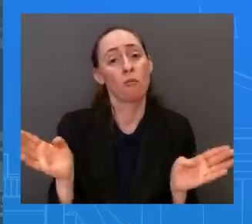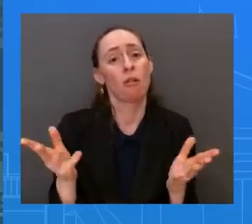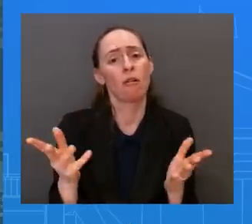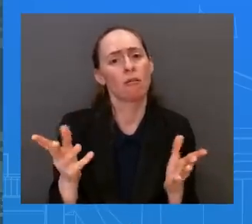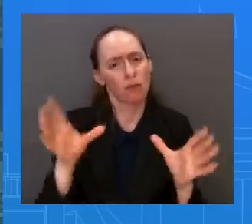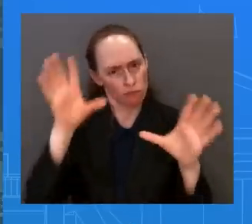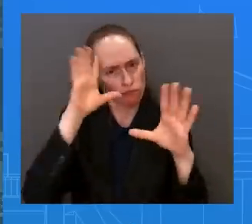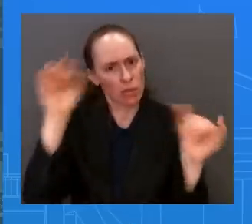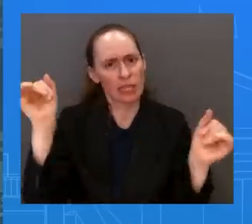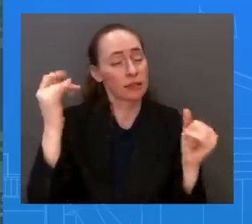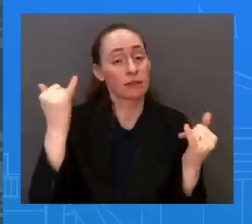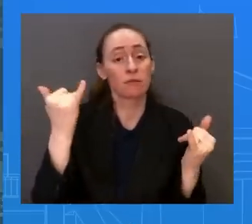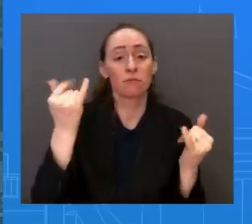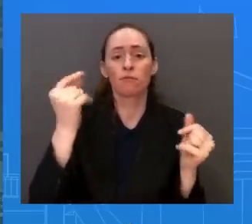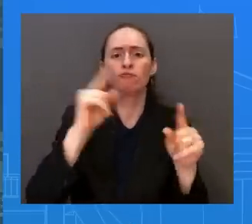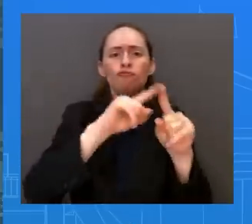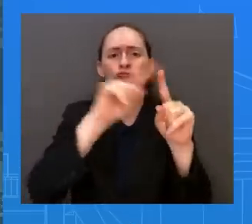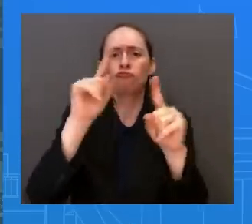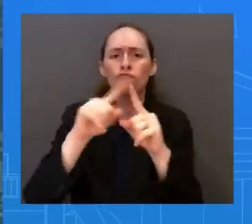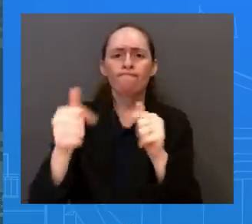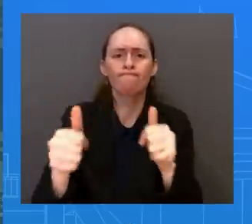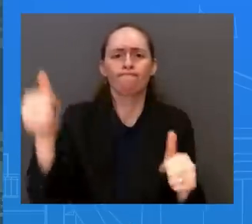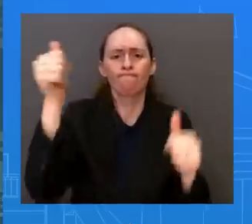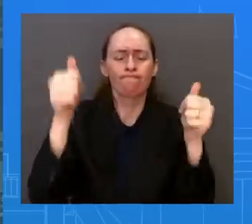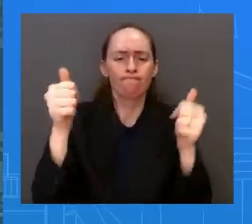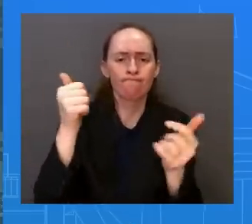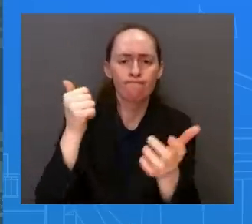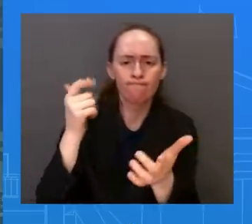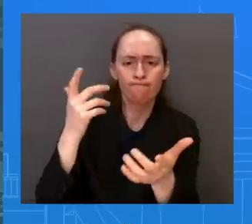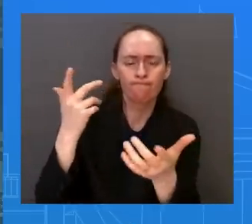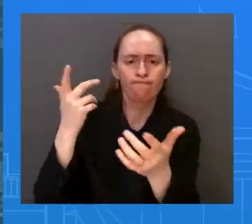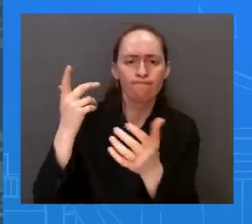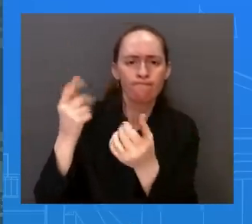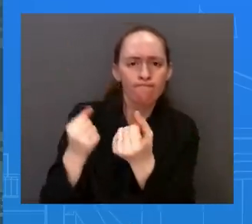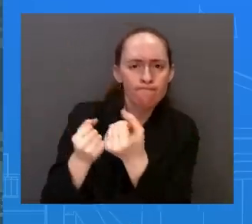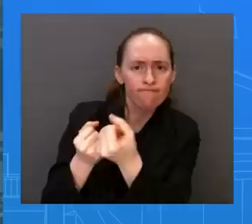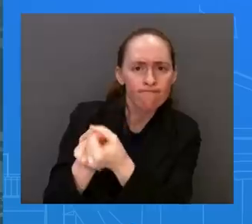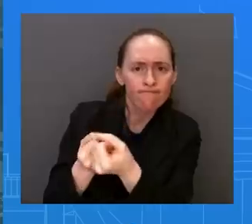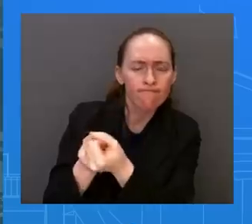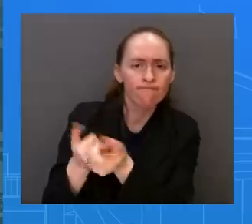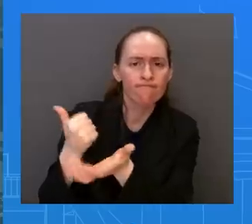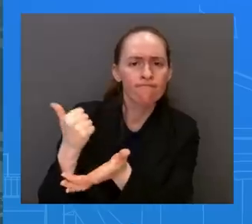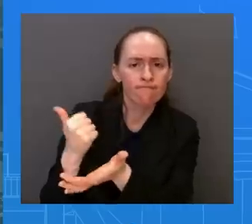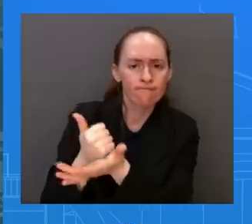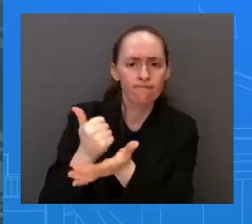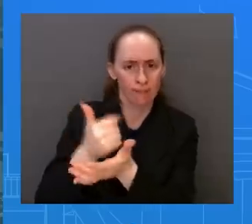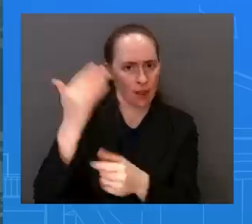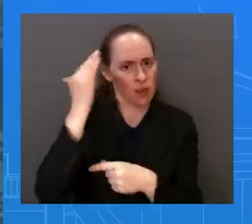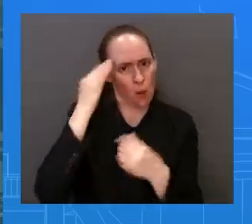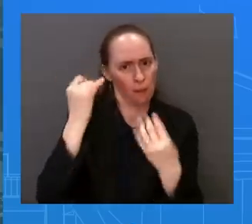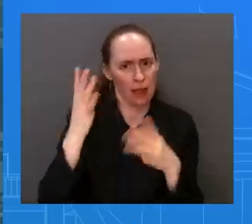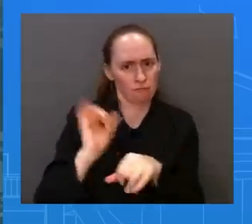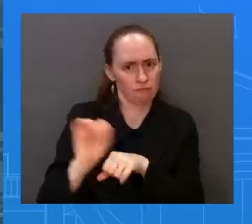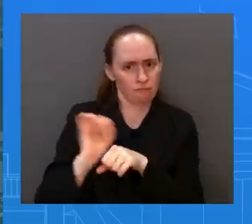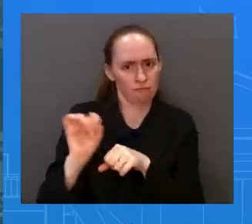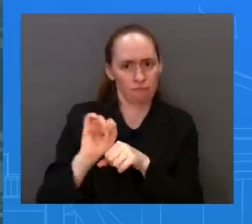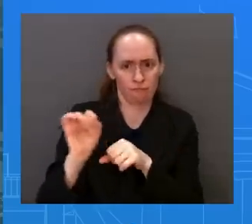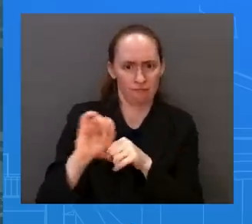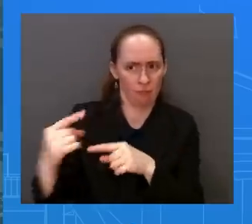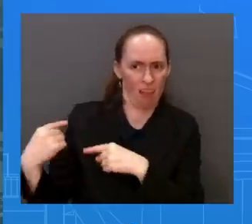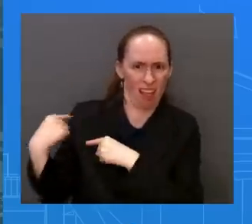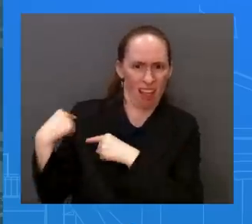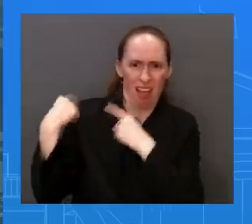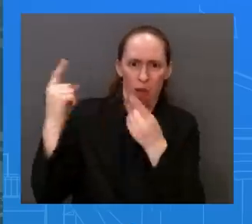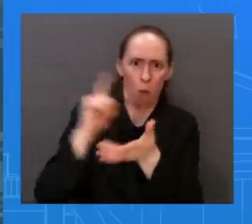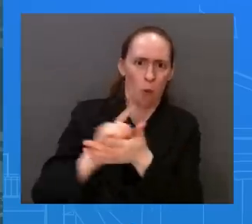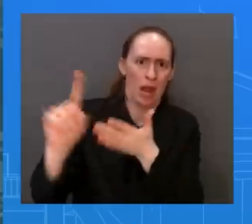Work has gone into the speech over the course of many, many weeks, as we know, because, again, this is something that the president truly sees as a moment to speak to